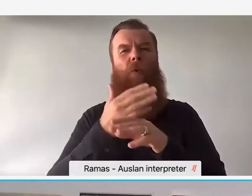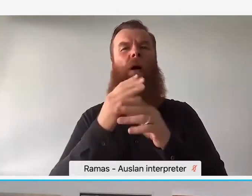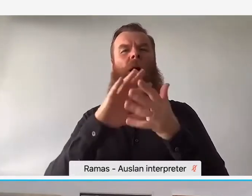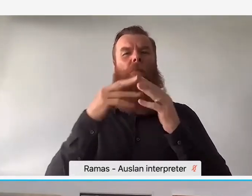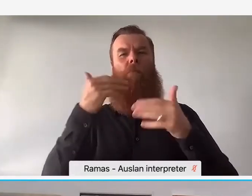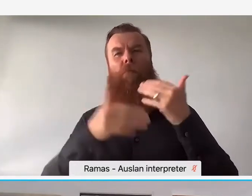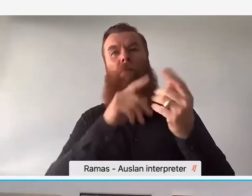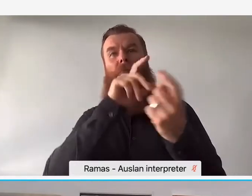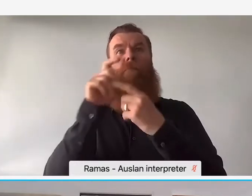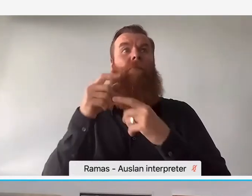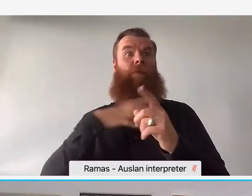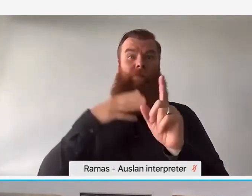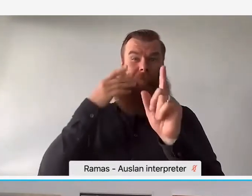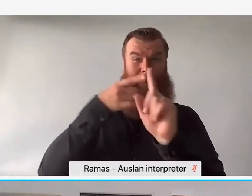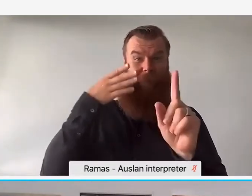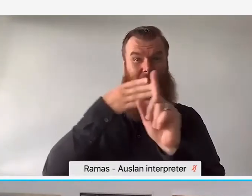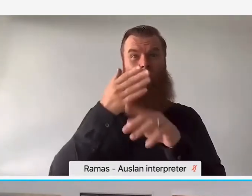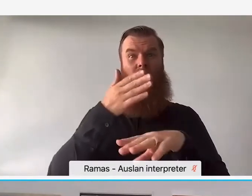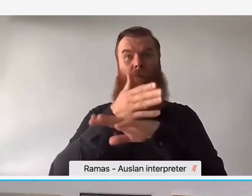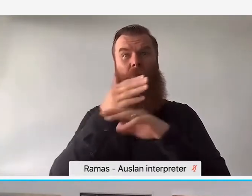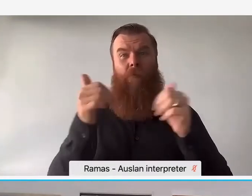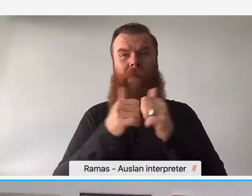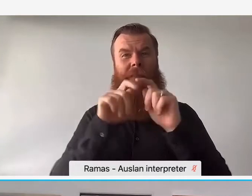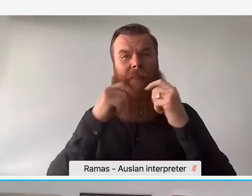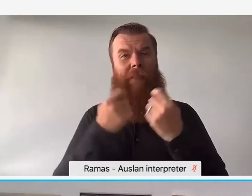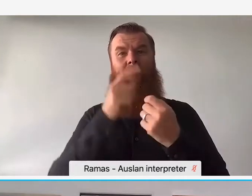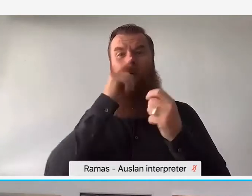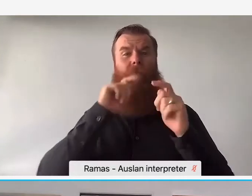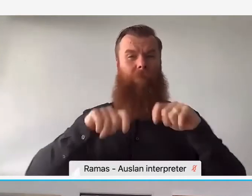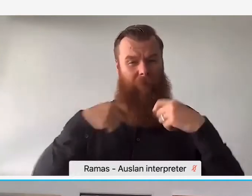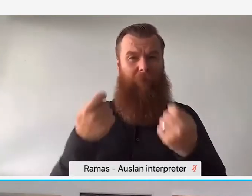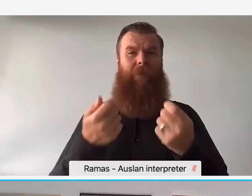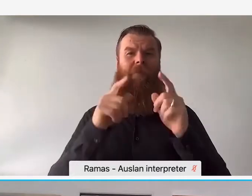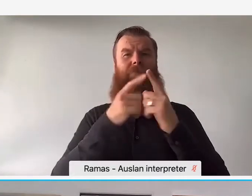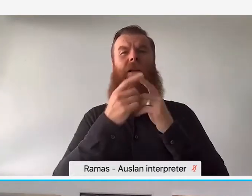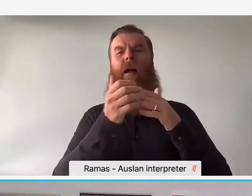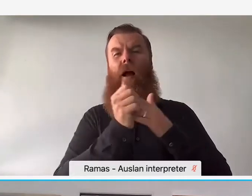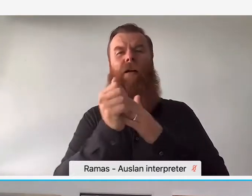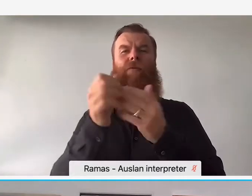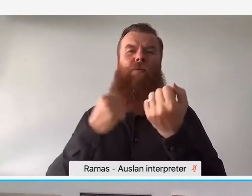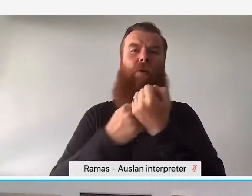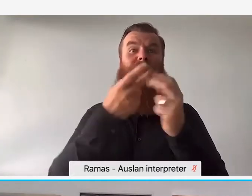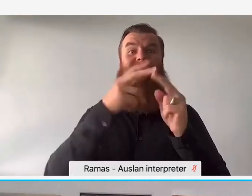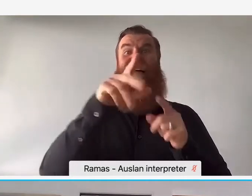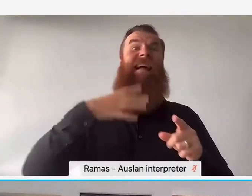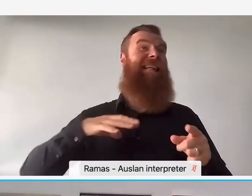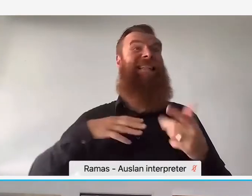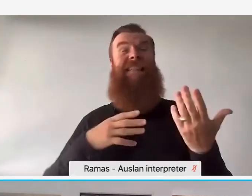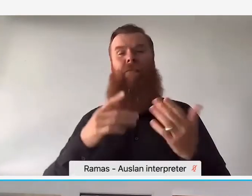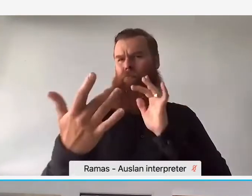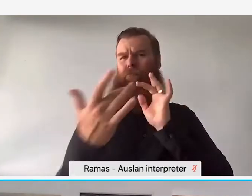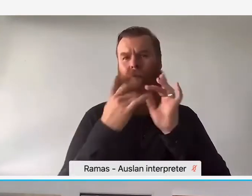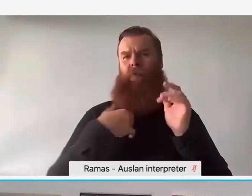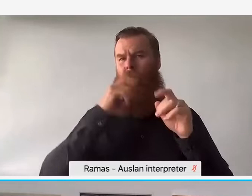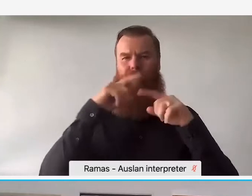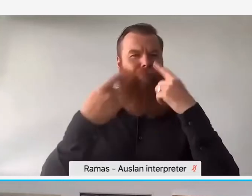team who can actually provide you more guidance with if that was something that you were interested in. In terms of